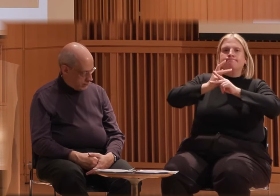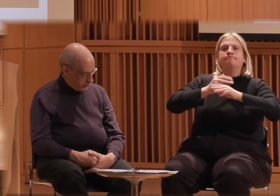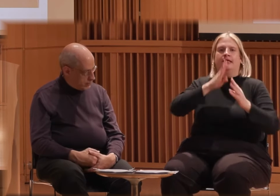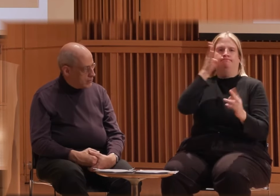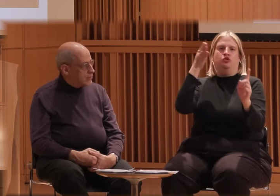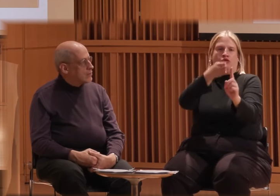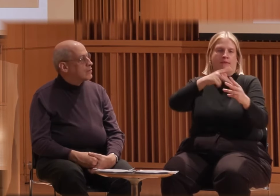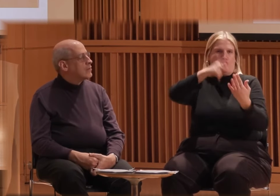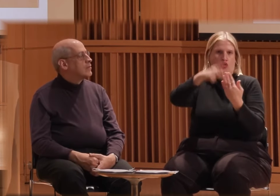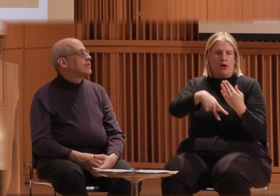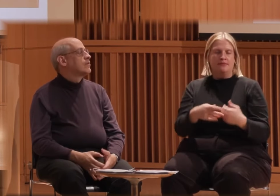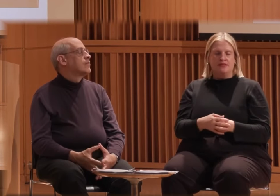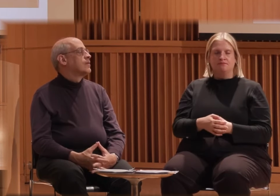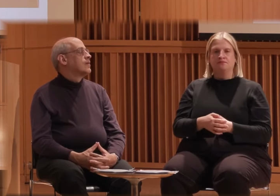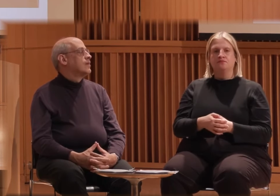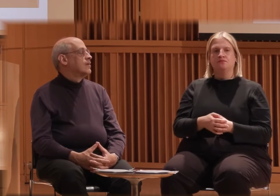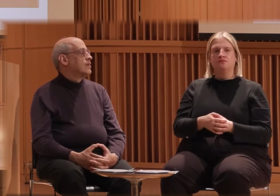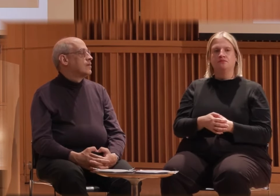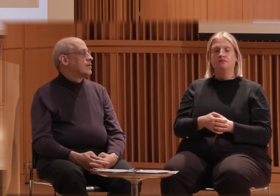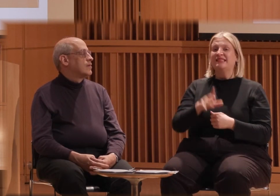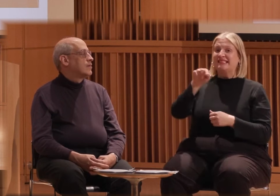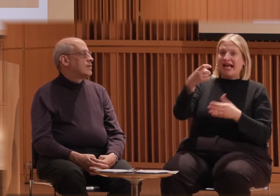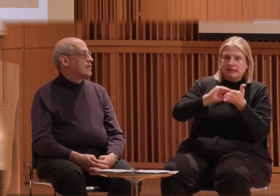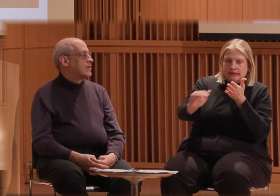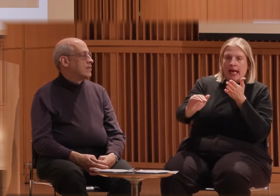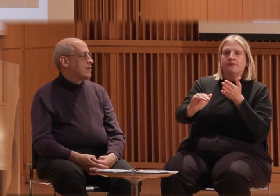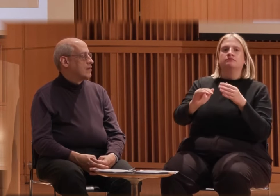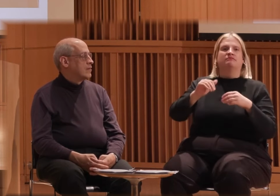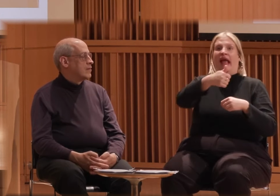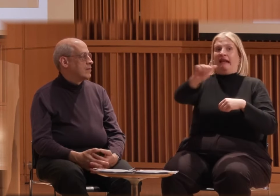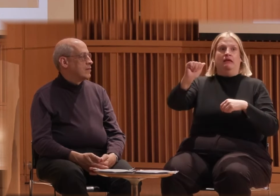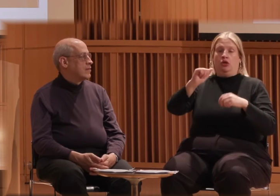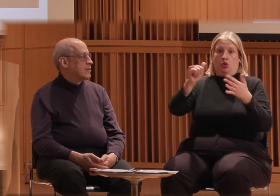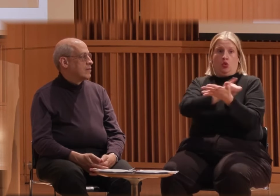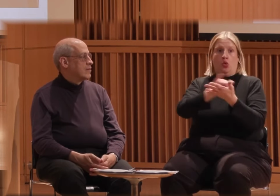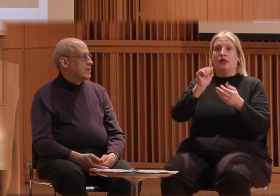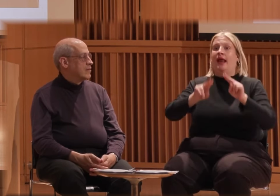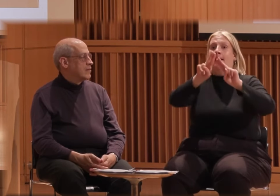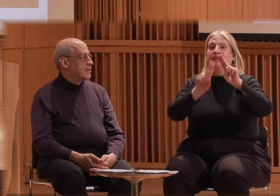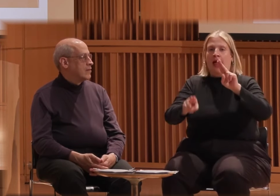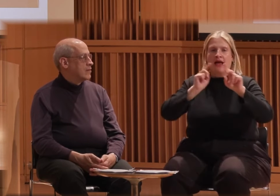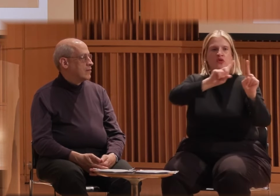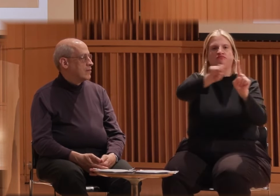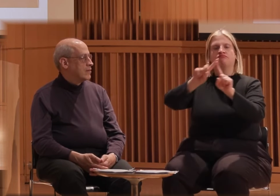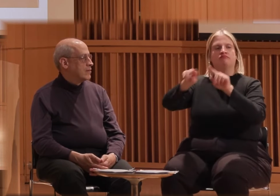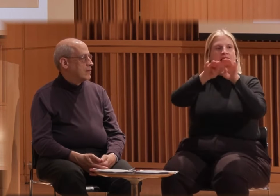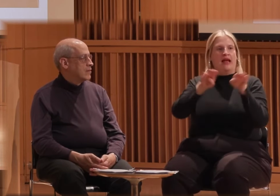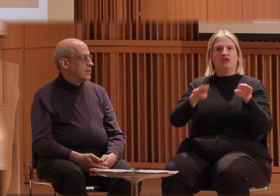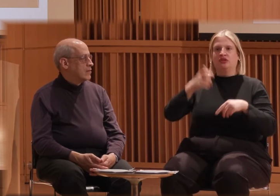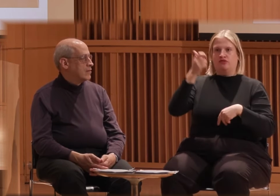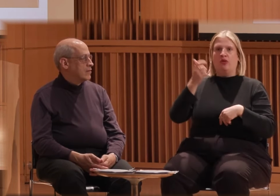programs. Any tax-exempt entity in New York State can apply for our different levels of